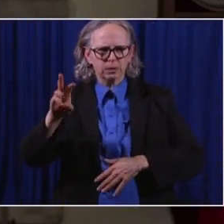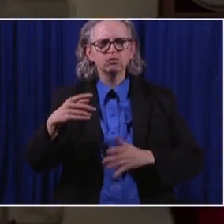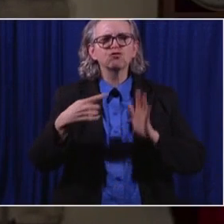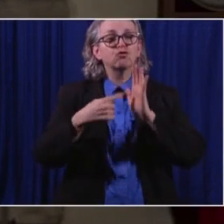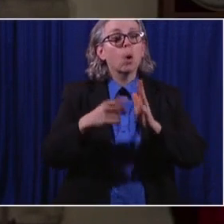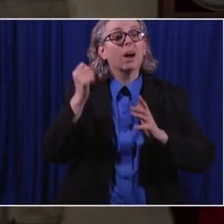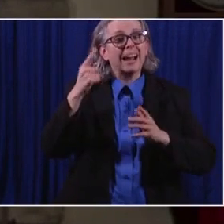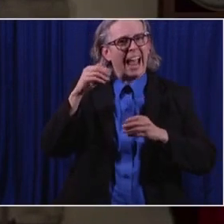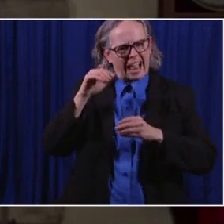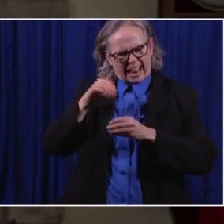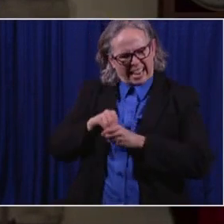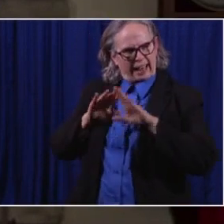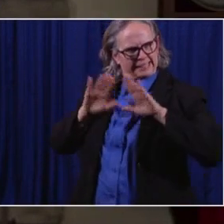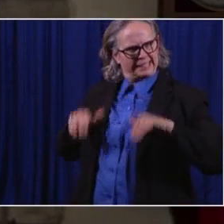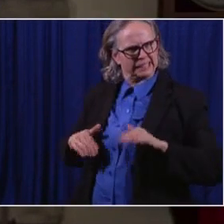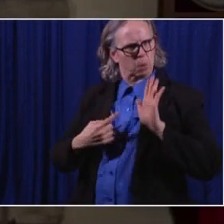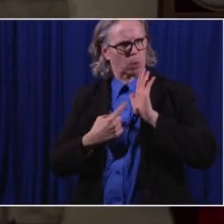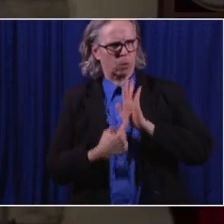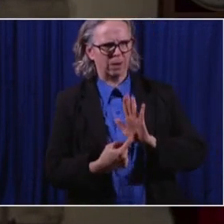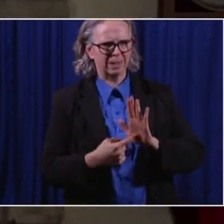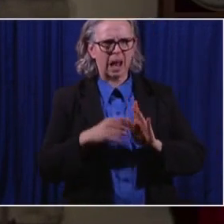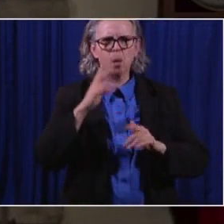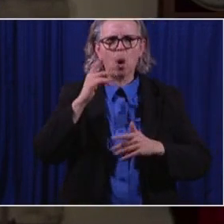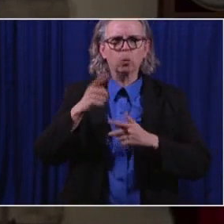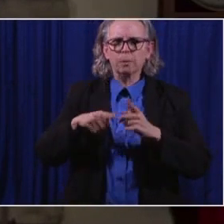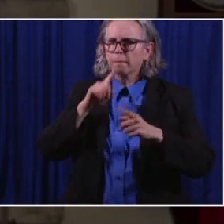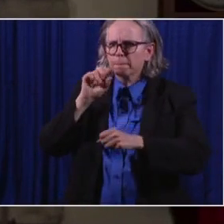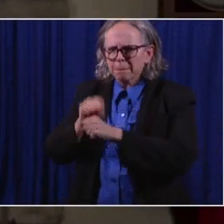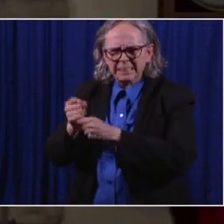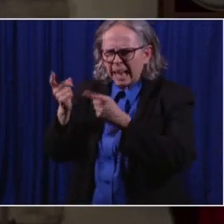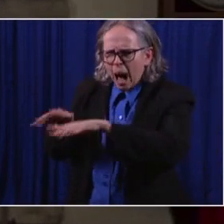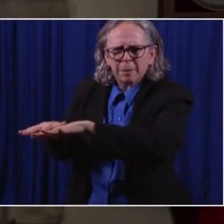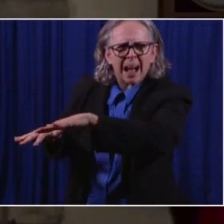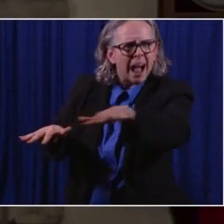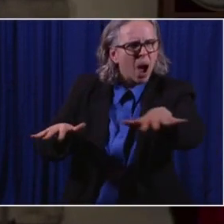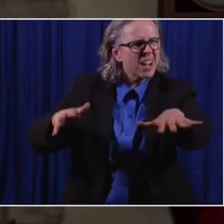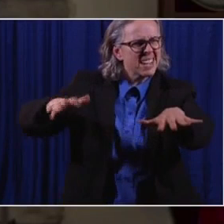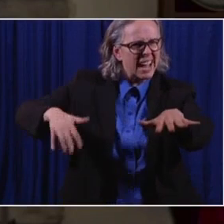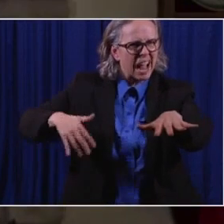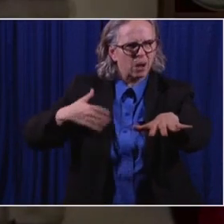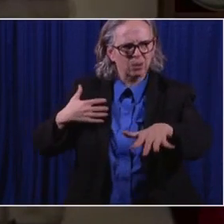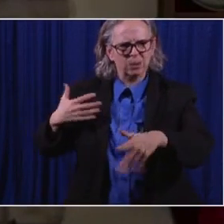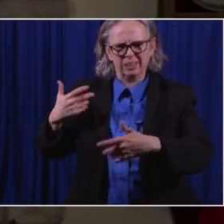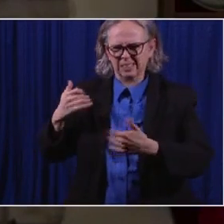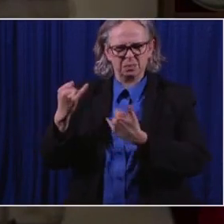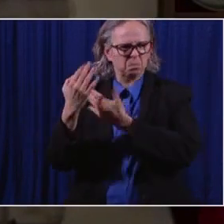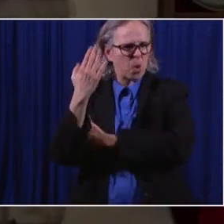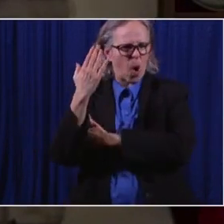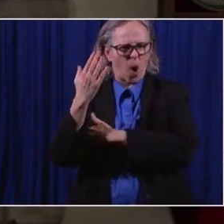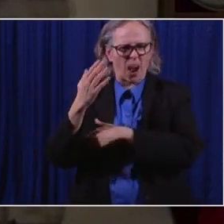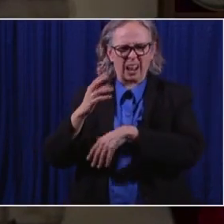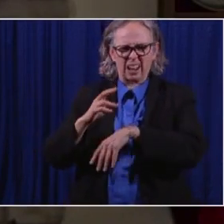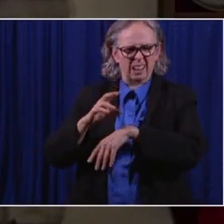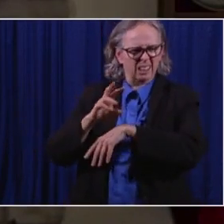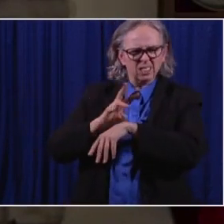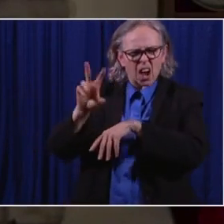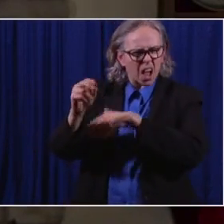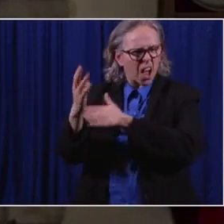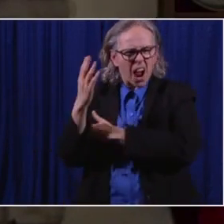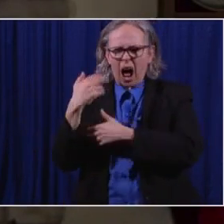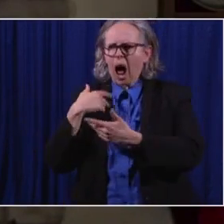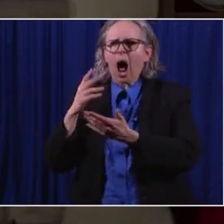what's going on. I talked to hospital leads this morning at 6:30 on the phone call, and they tell me what's going on in their hospitals and what